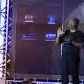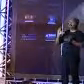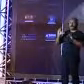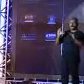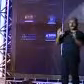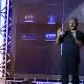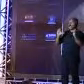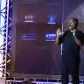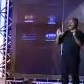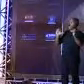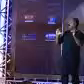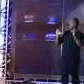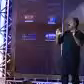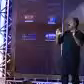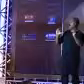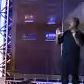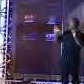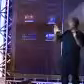company,